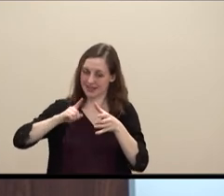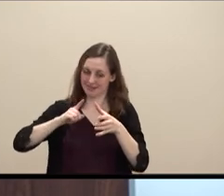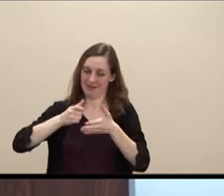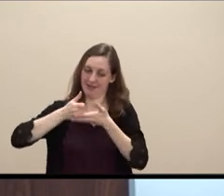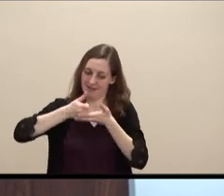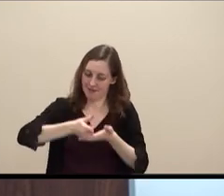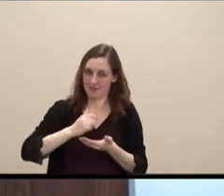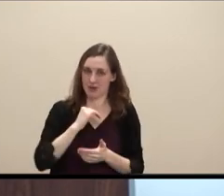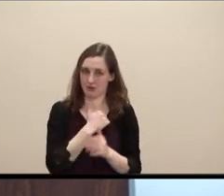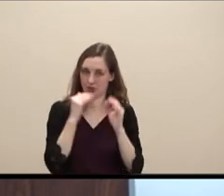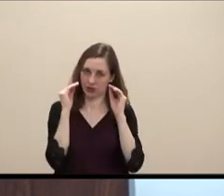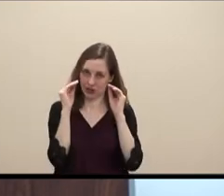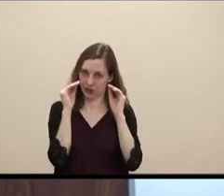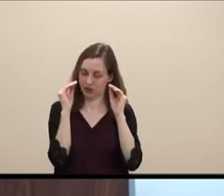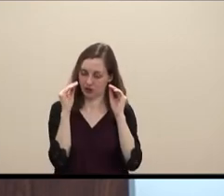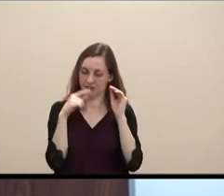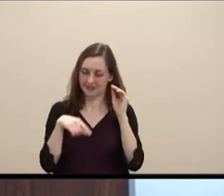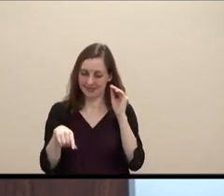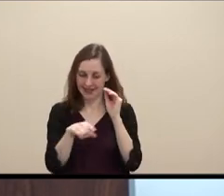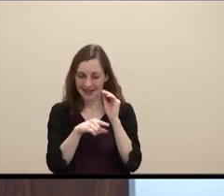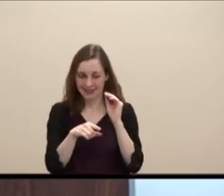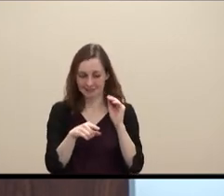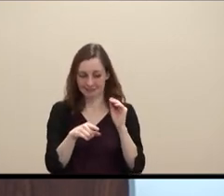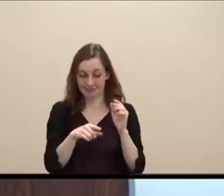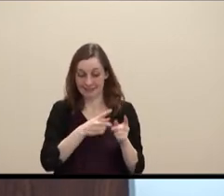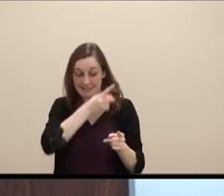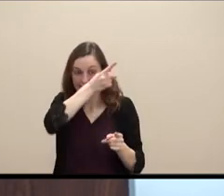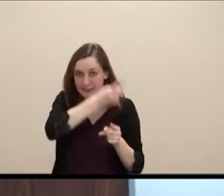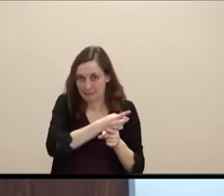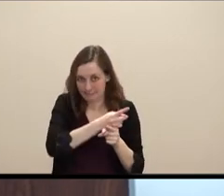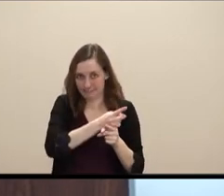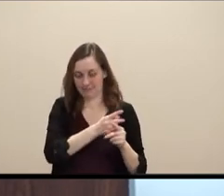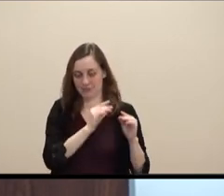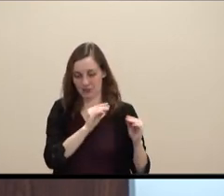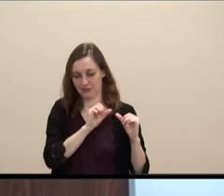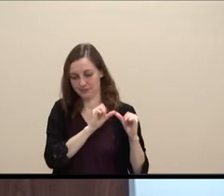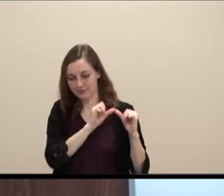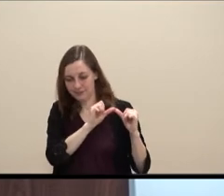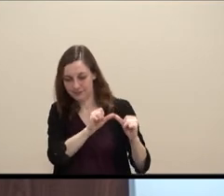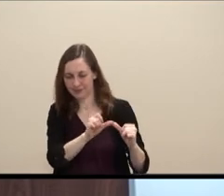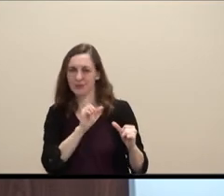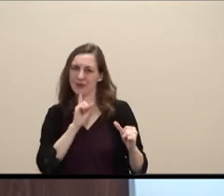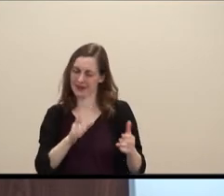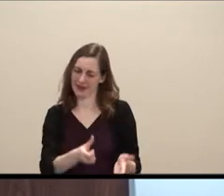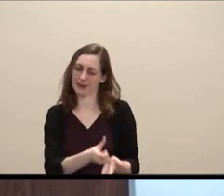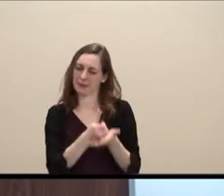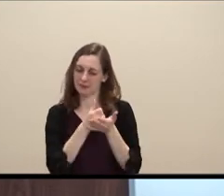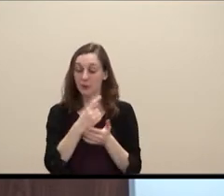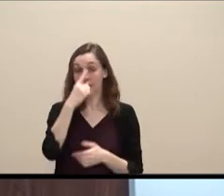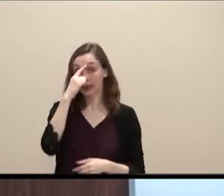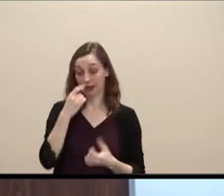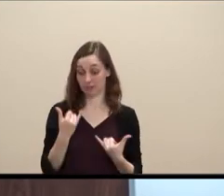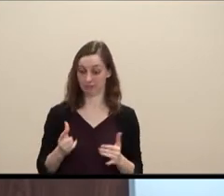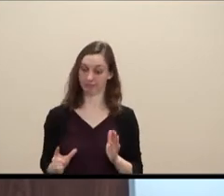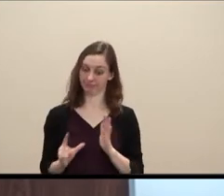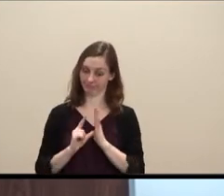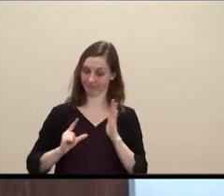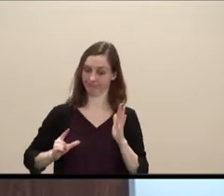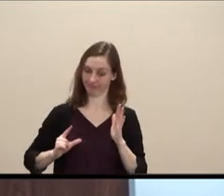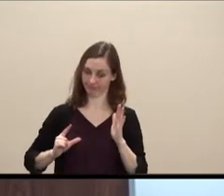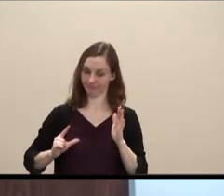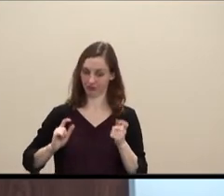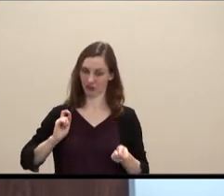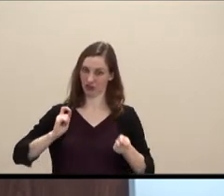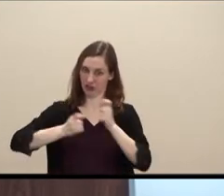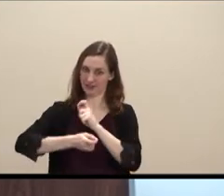as retention and recruitment is concerned. And it's not going to be an instant game changer, but we think over time, we think